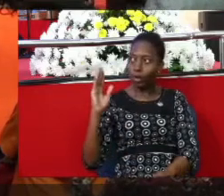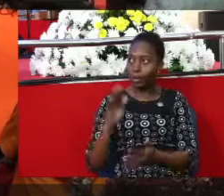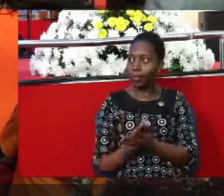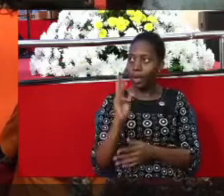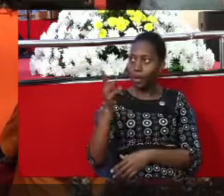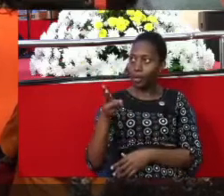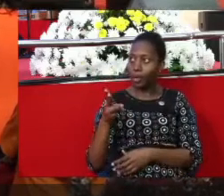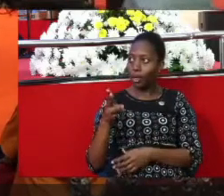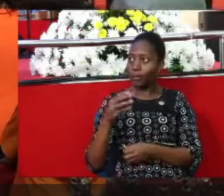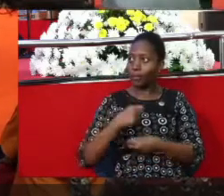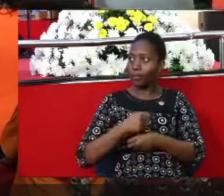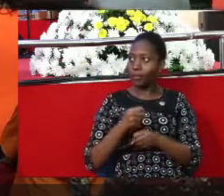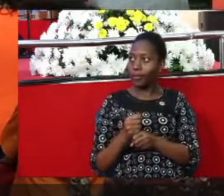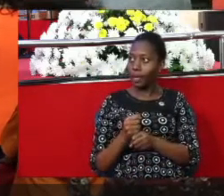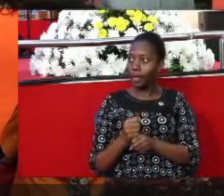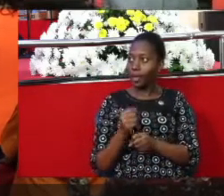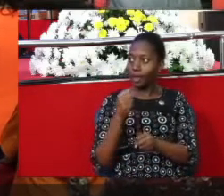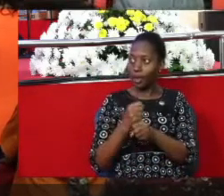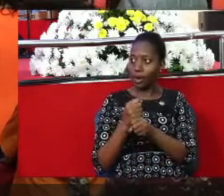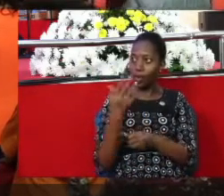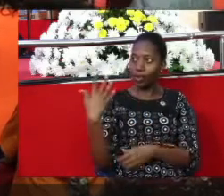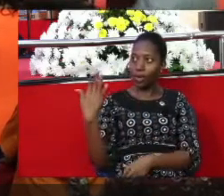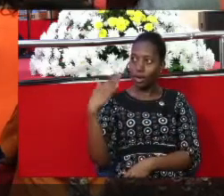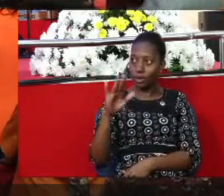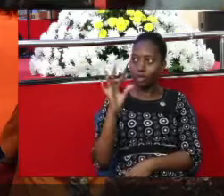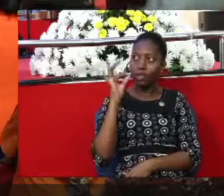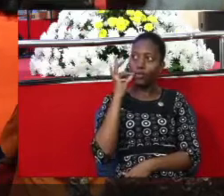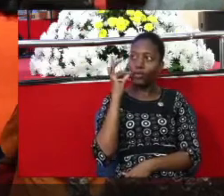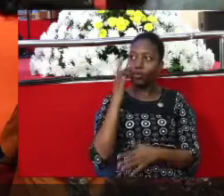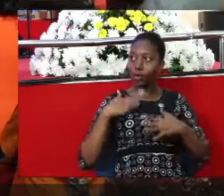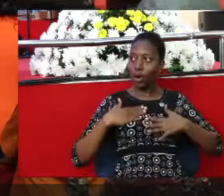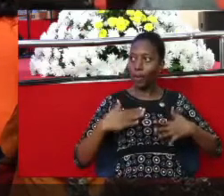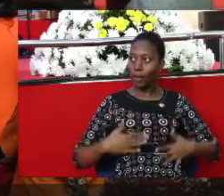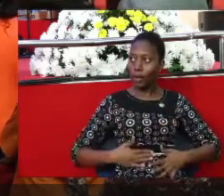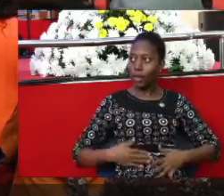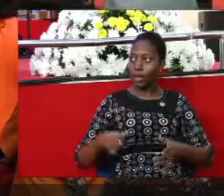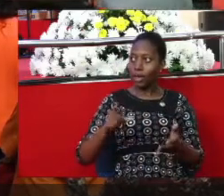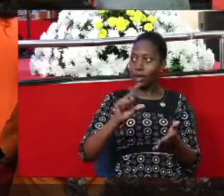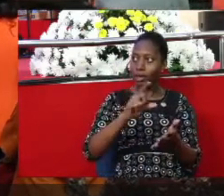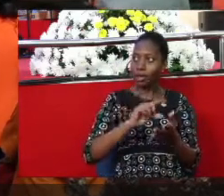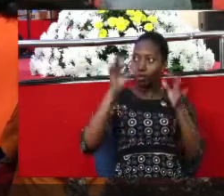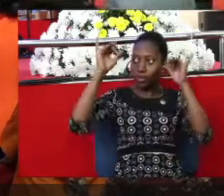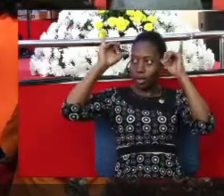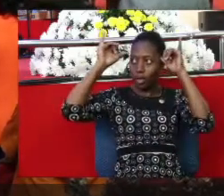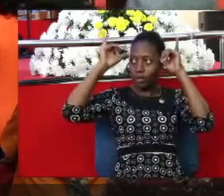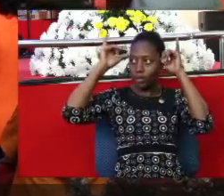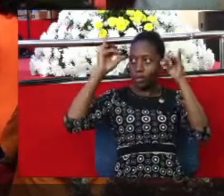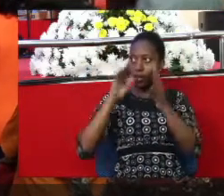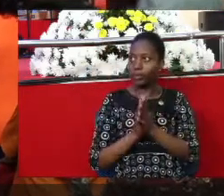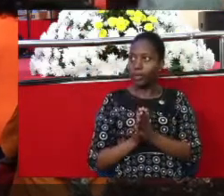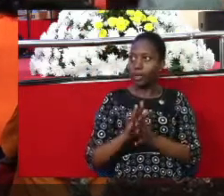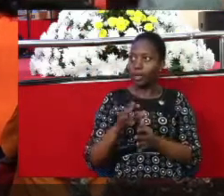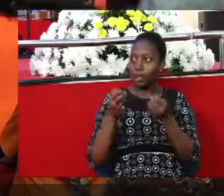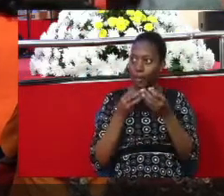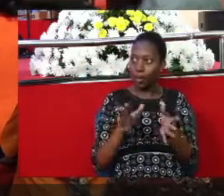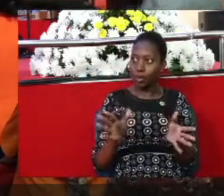hand, in the fruit of your body, in the increase of your livestock, and the produce of your land for good. For the Lord